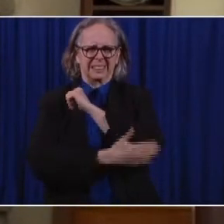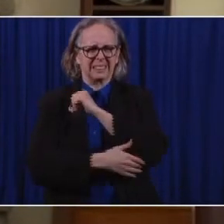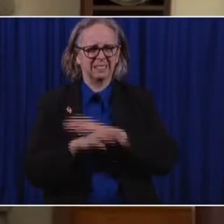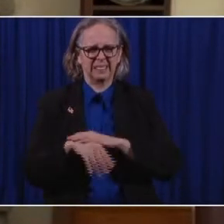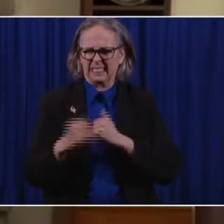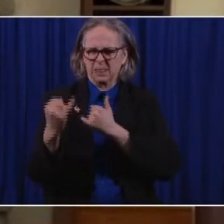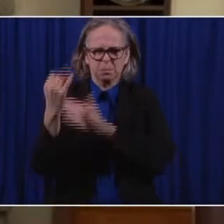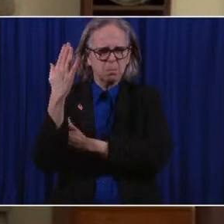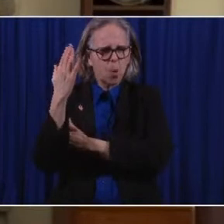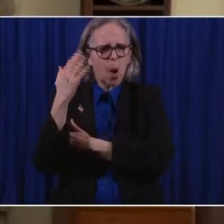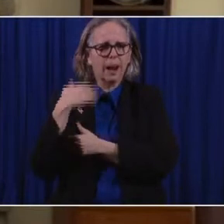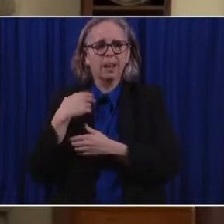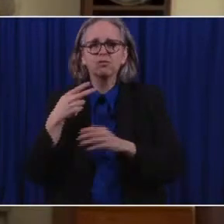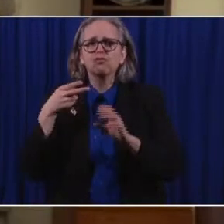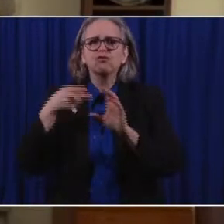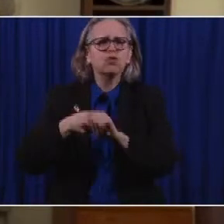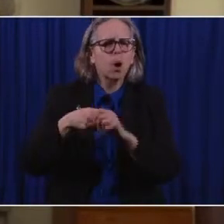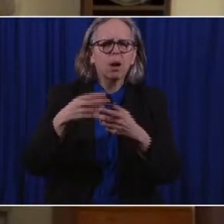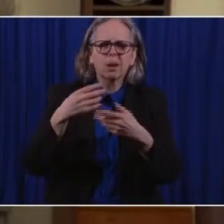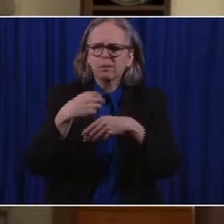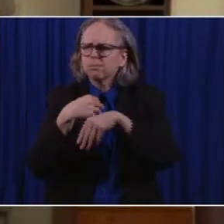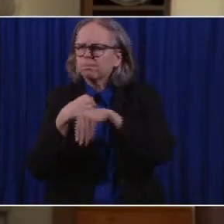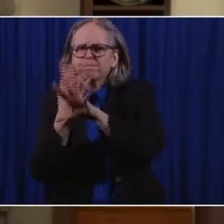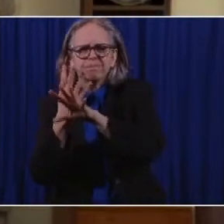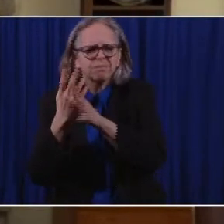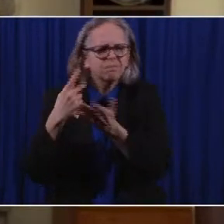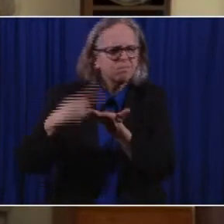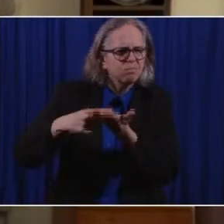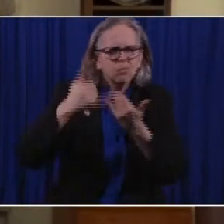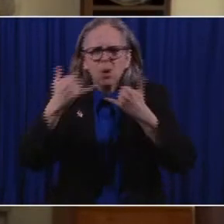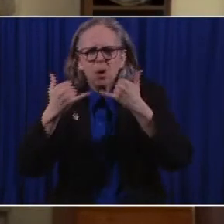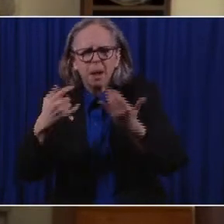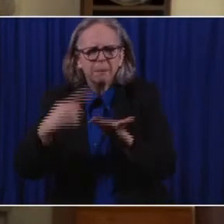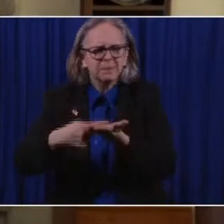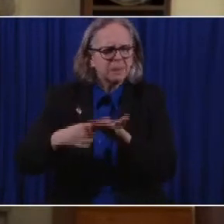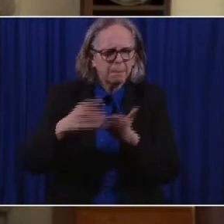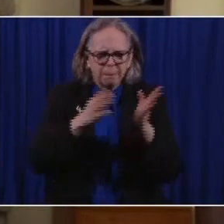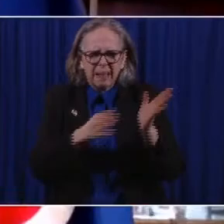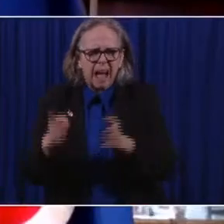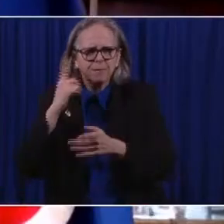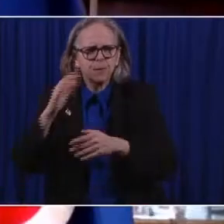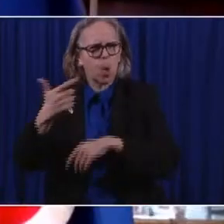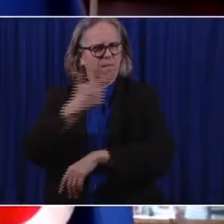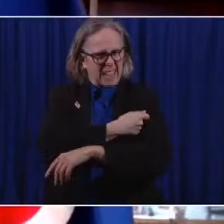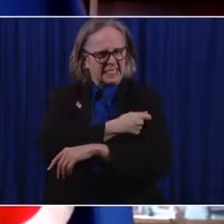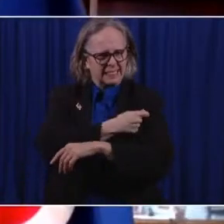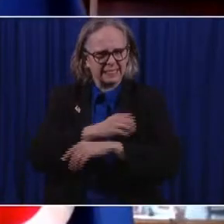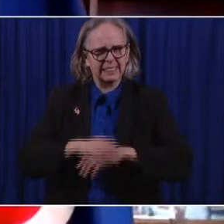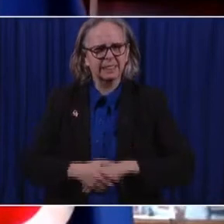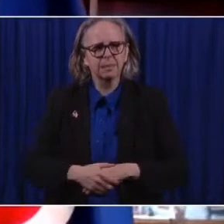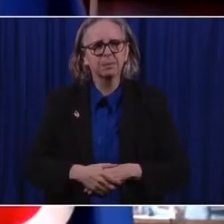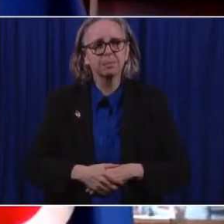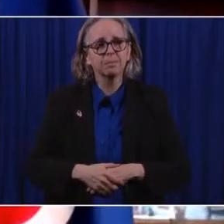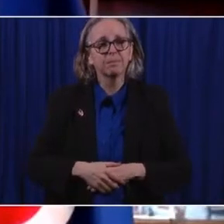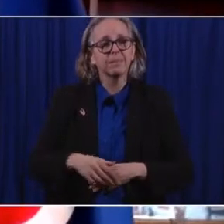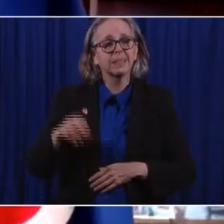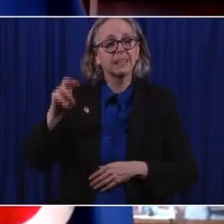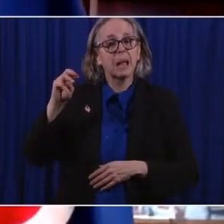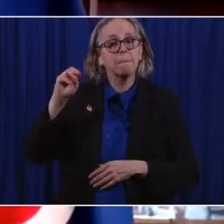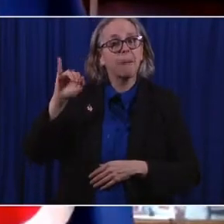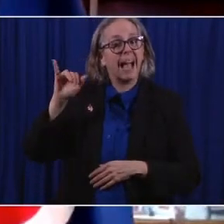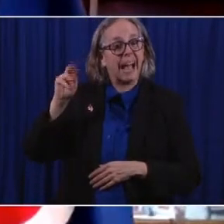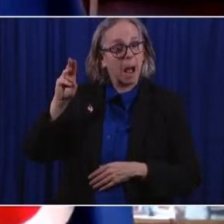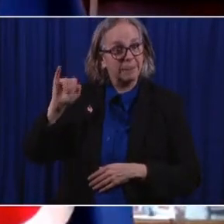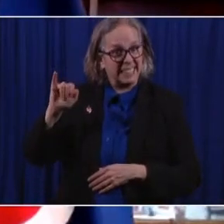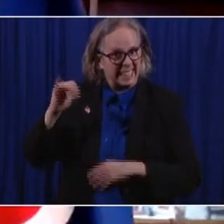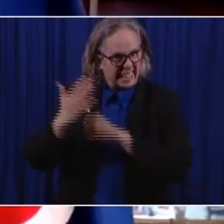they rolled out their plan for vaccinations. Miami County, I joined their public health team along